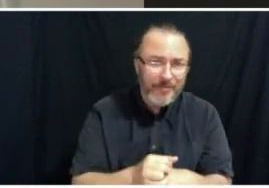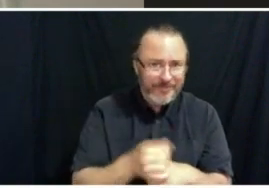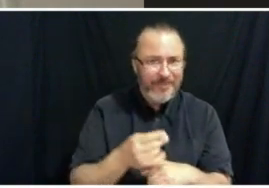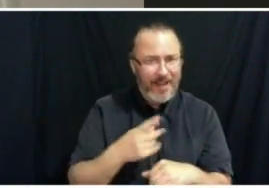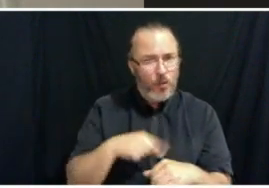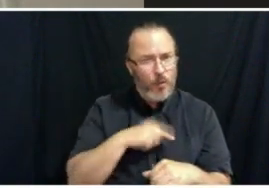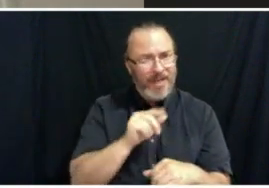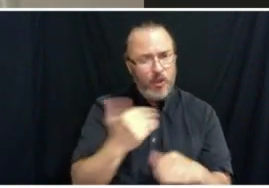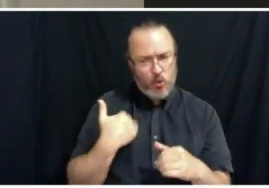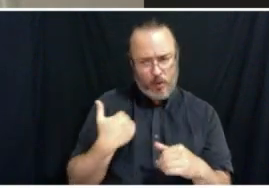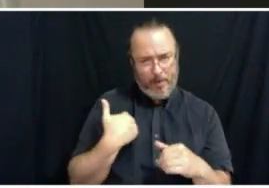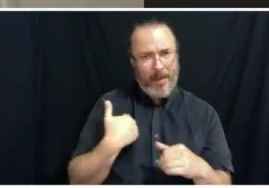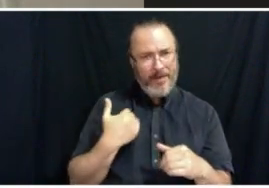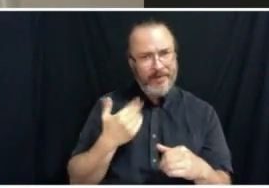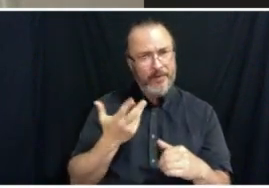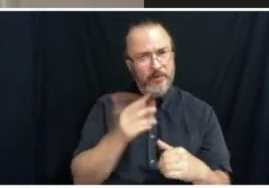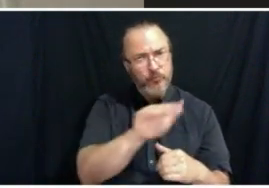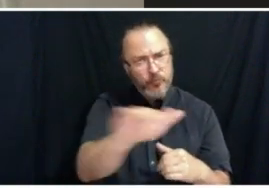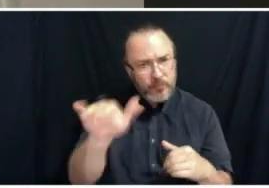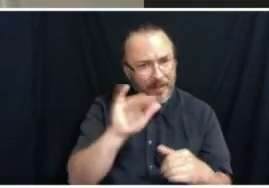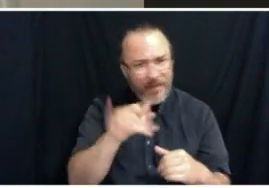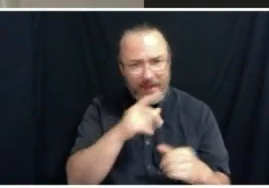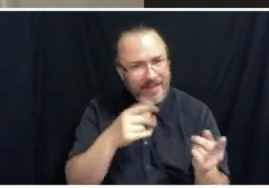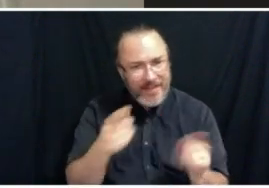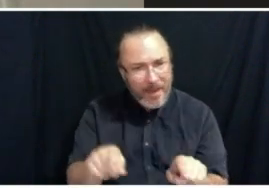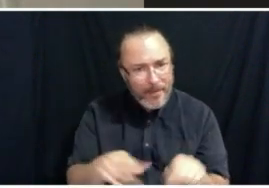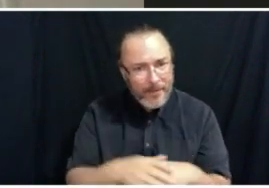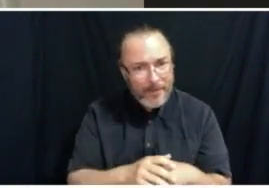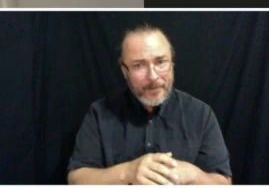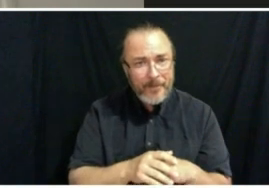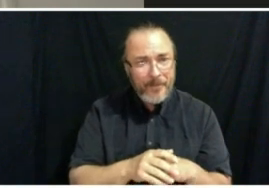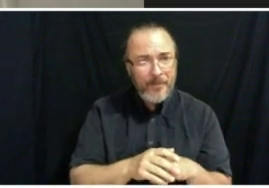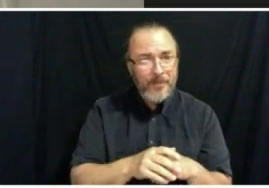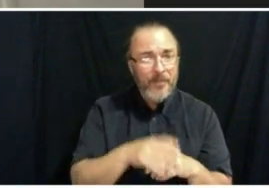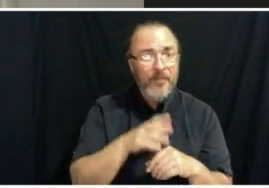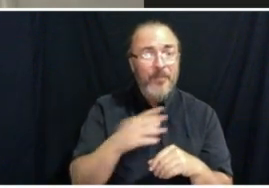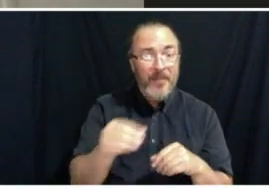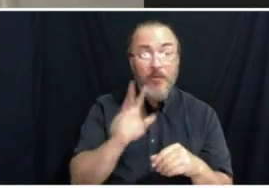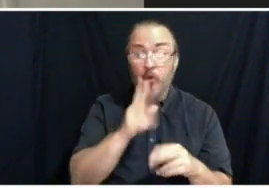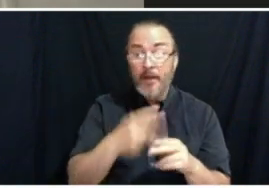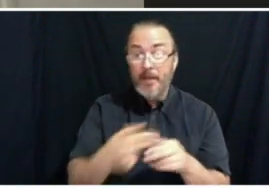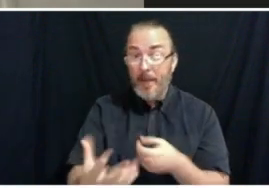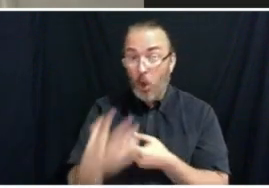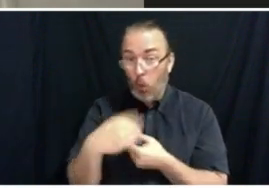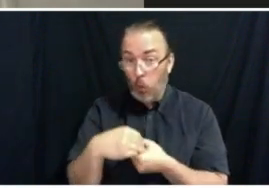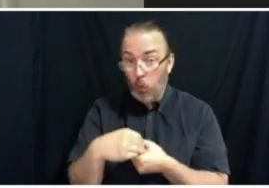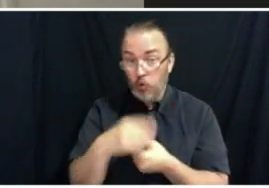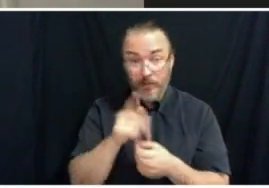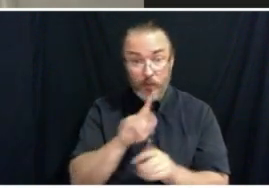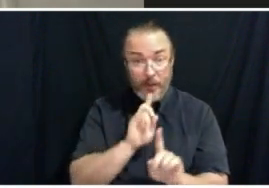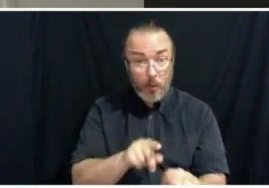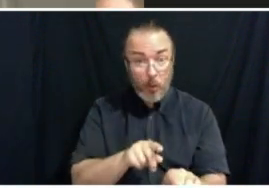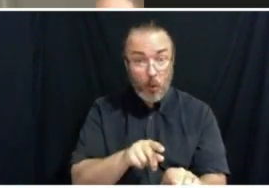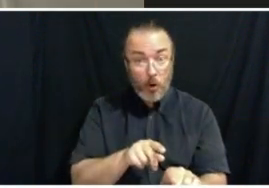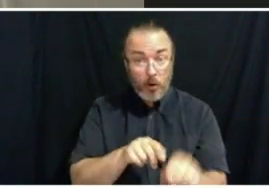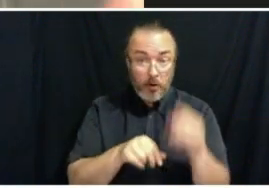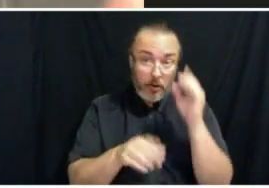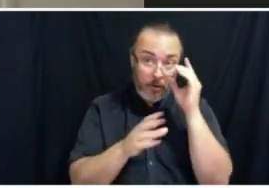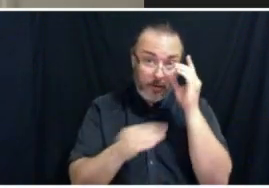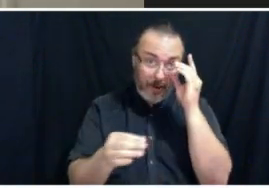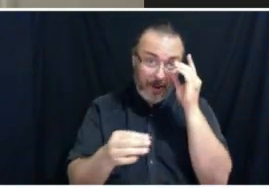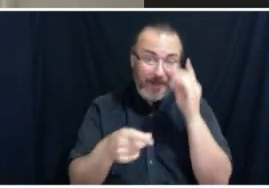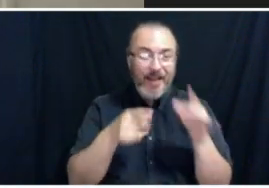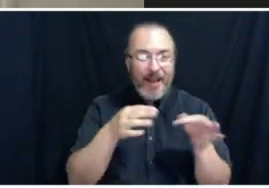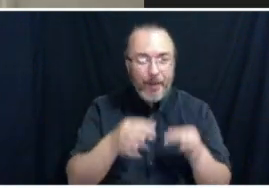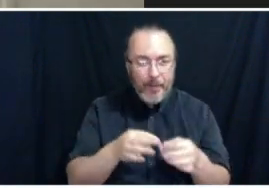ourselves that that's not happening. And the way Manos referred to inclusion, that report refers to inclusion and talks about all the